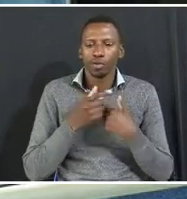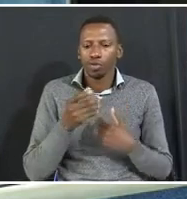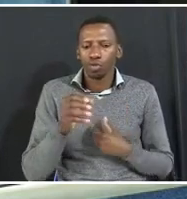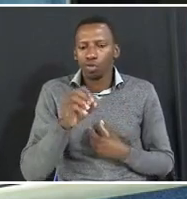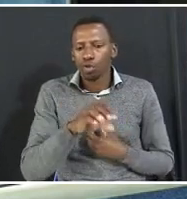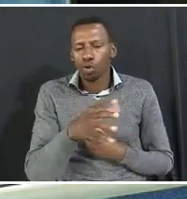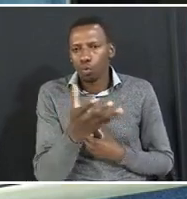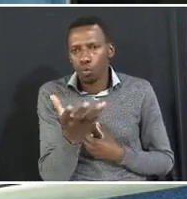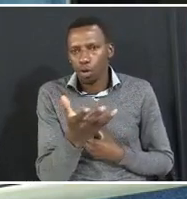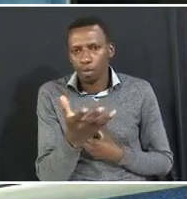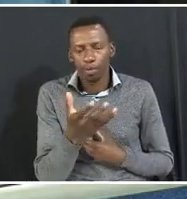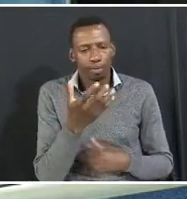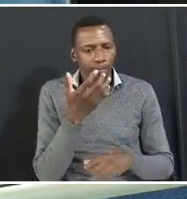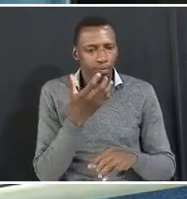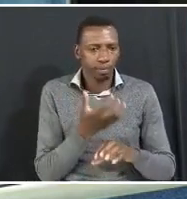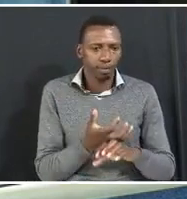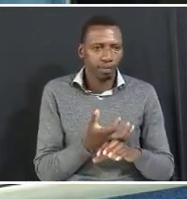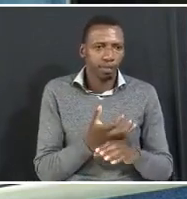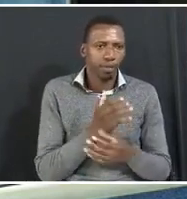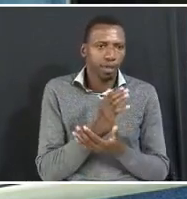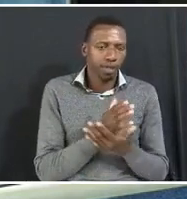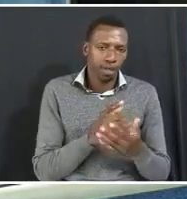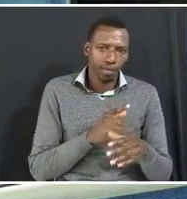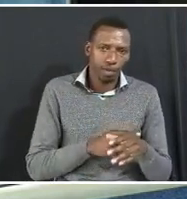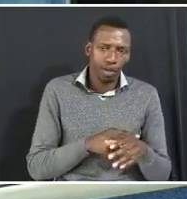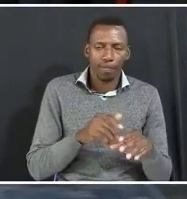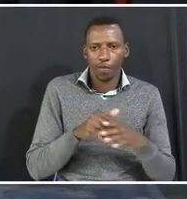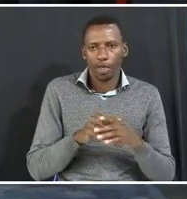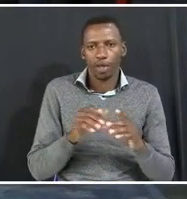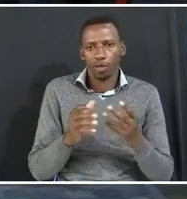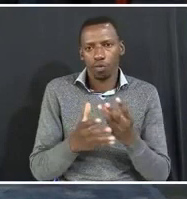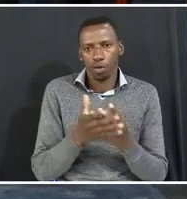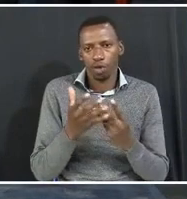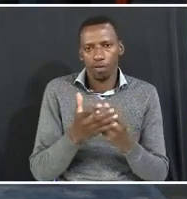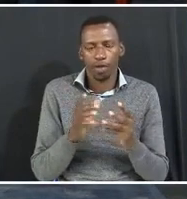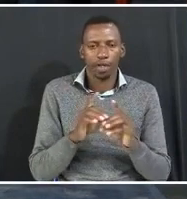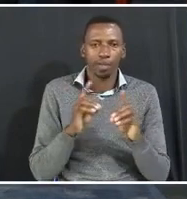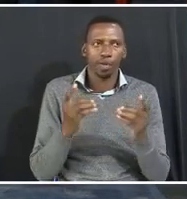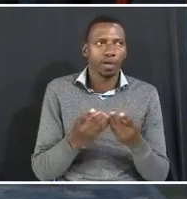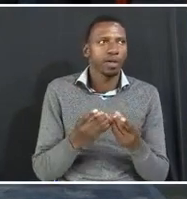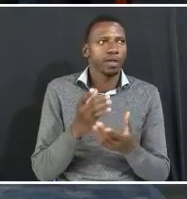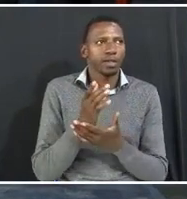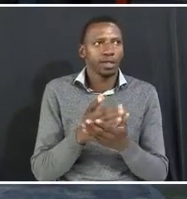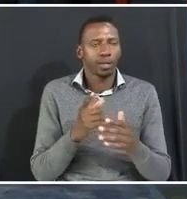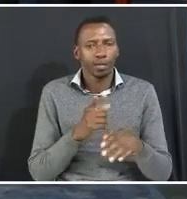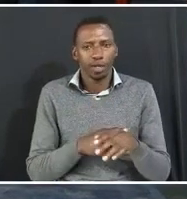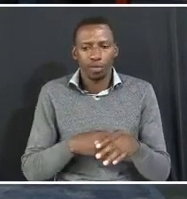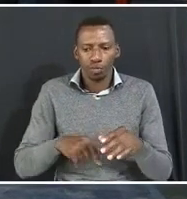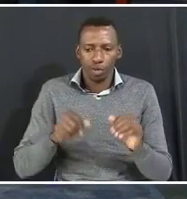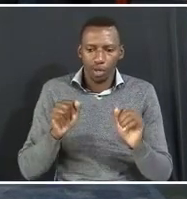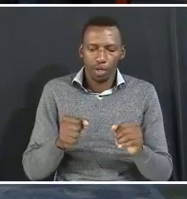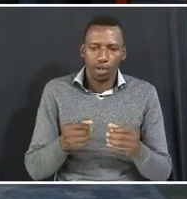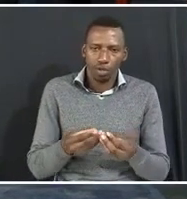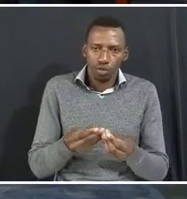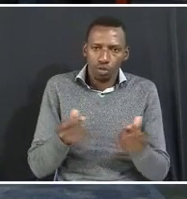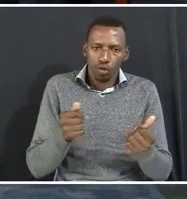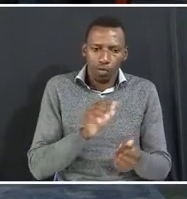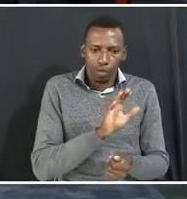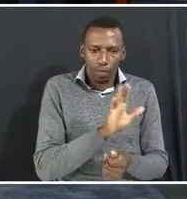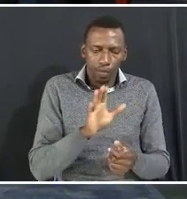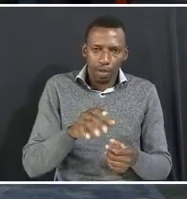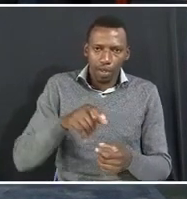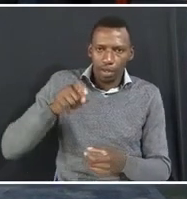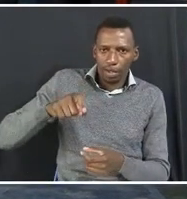them? It's very difficult. So sometimes they end in the welfare department. Yeah, sometimes we may address their issues without